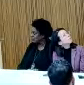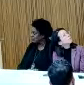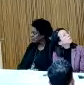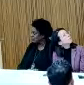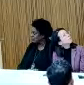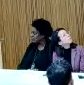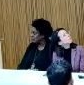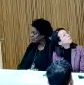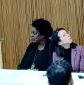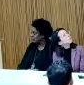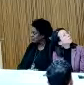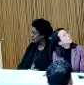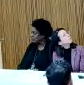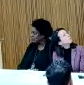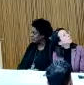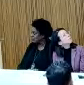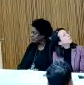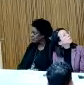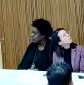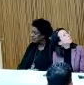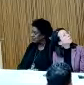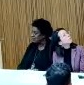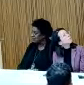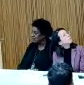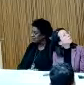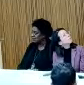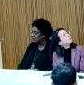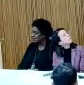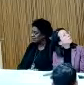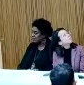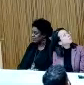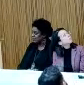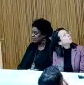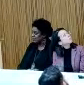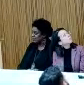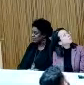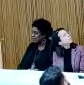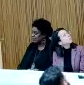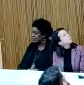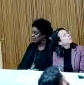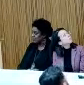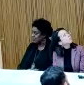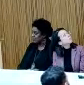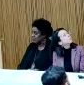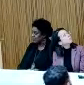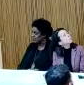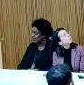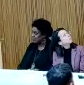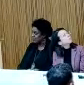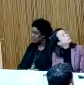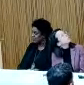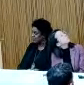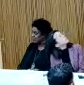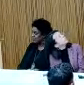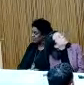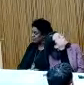you or yeah yeah I can do that that warning came later to the white testers saying there was concerned about gang activity